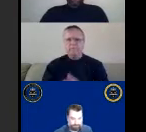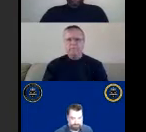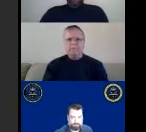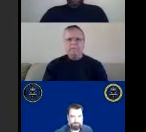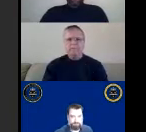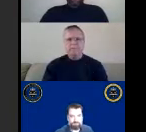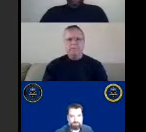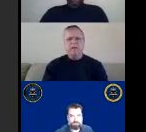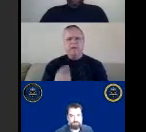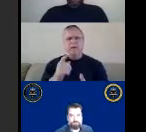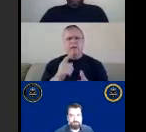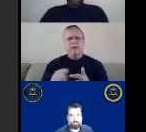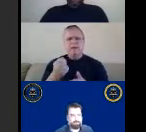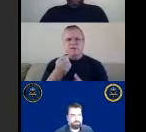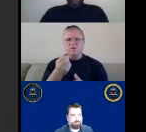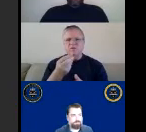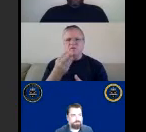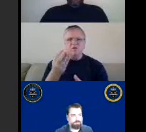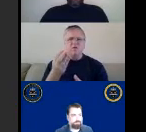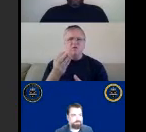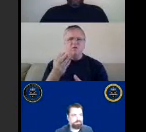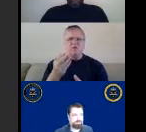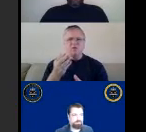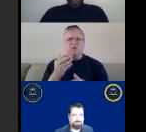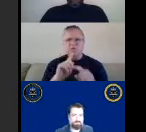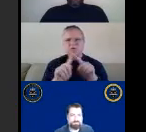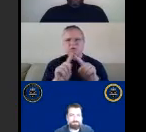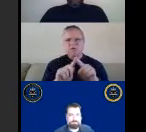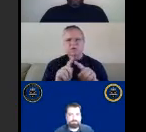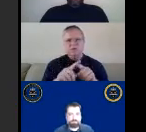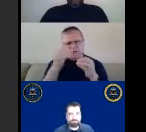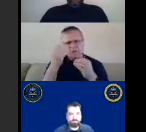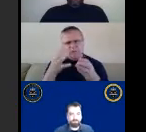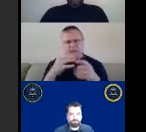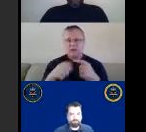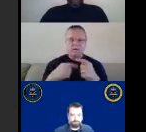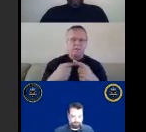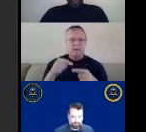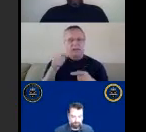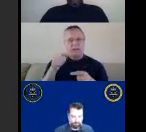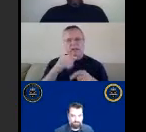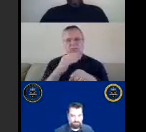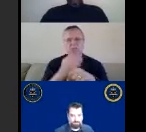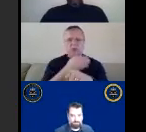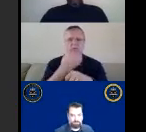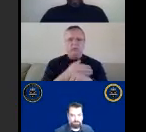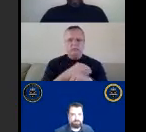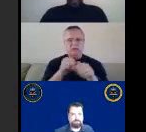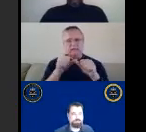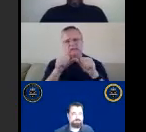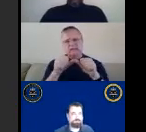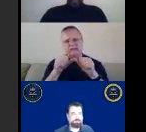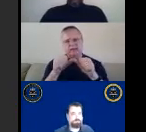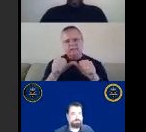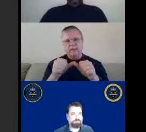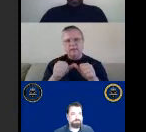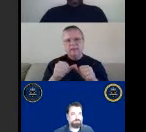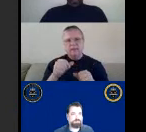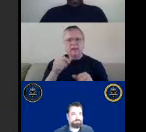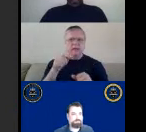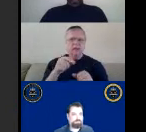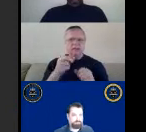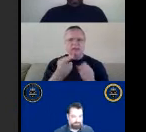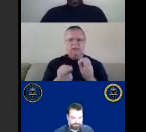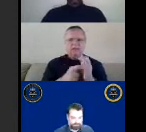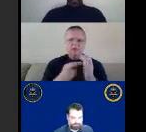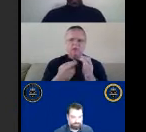And then just a few bits of information about this renovation. Sustainability wise, this is the reuse of a